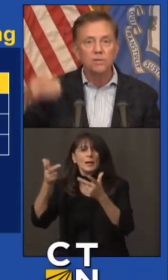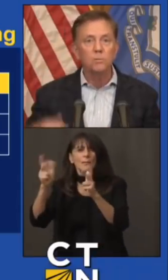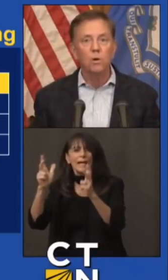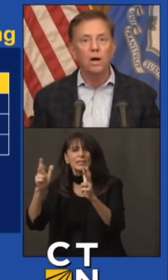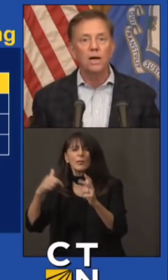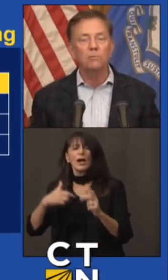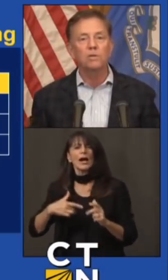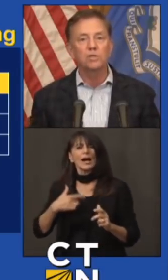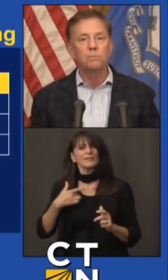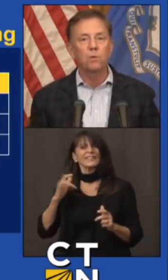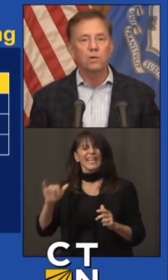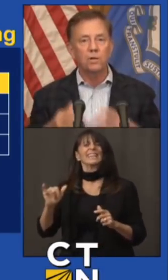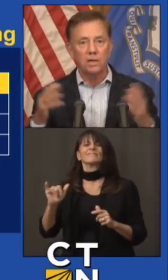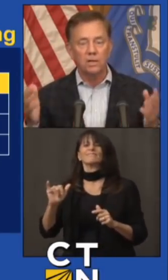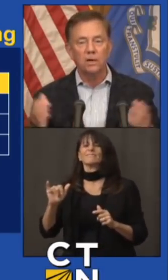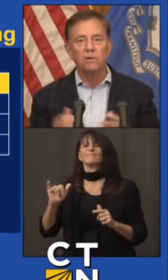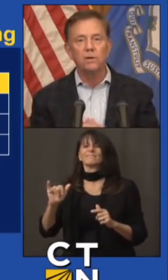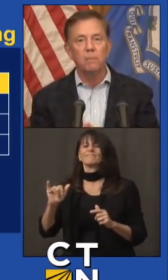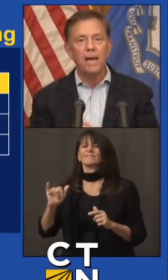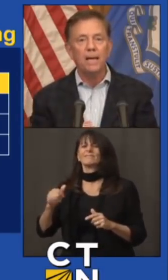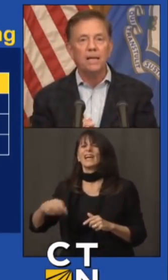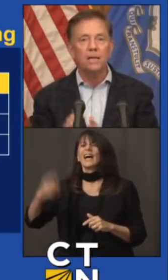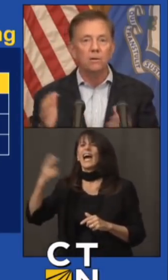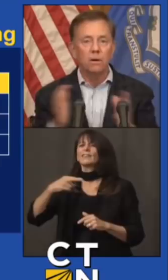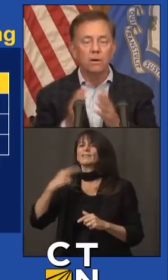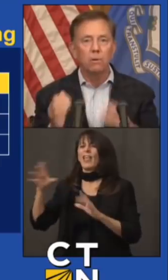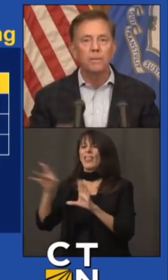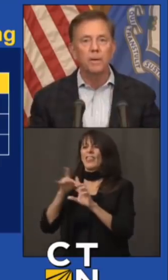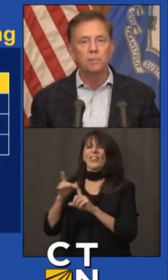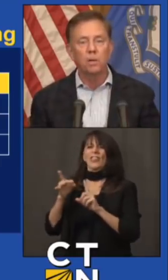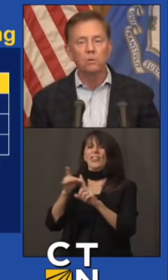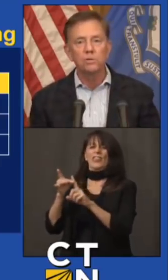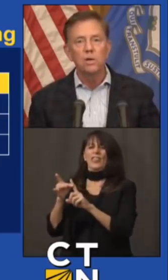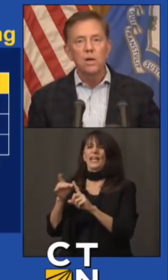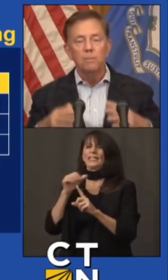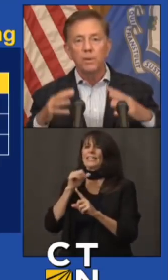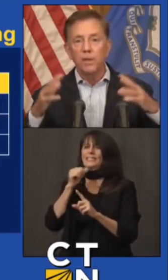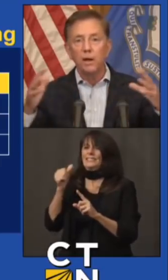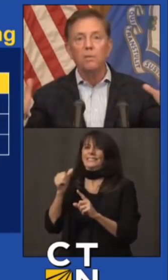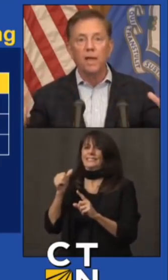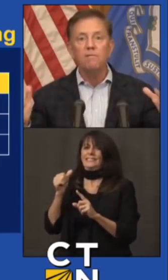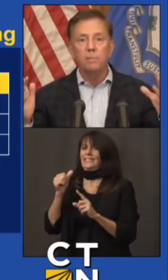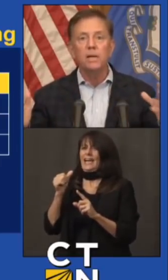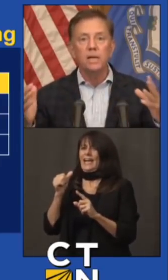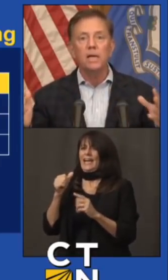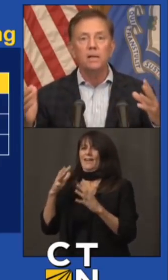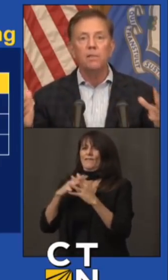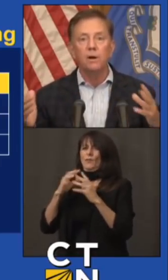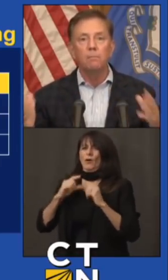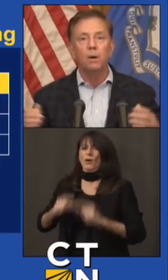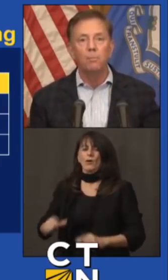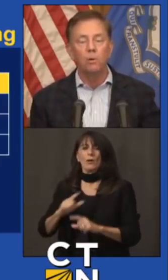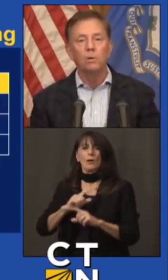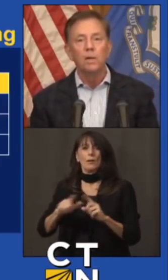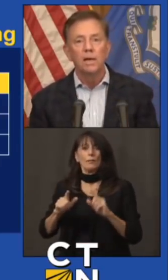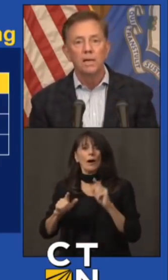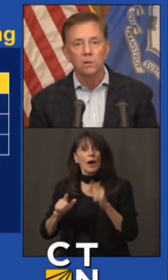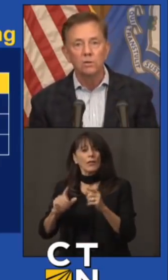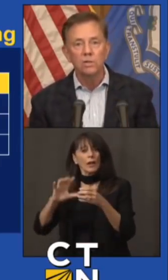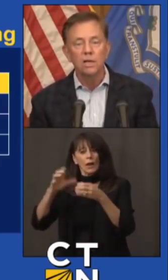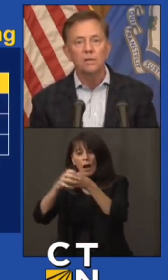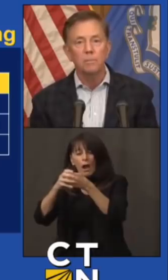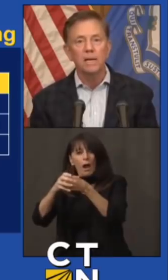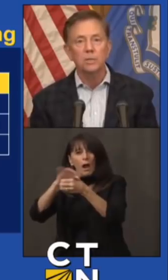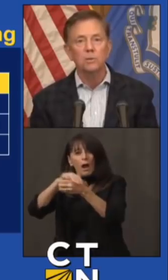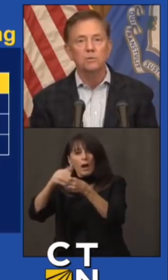think of as a more high-risk sport. You're not covered in padding. You're running up close. But there they've been in the bubble. And it